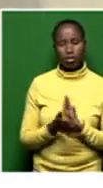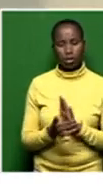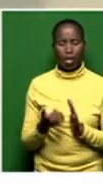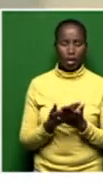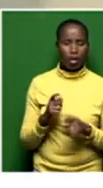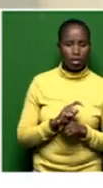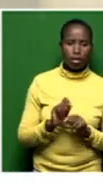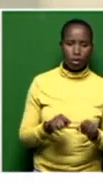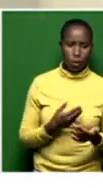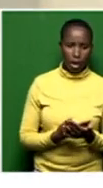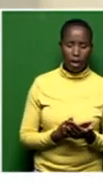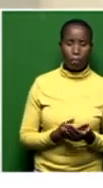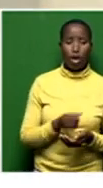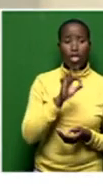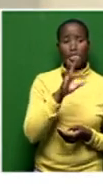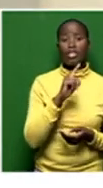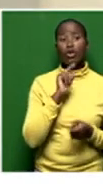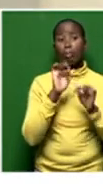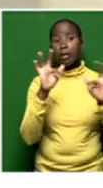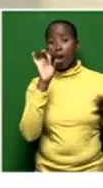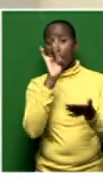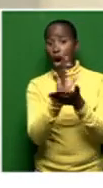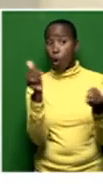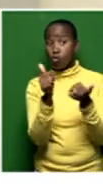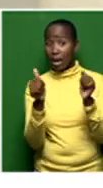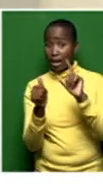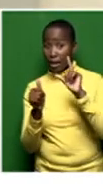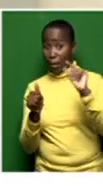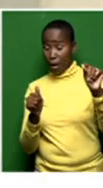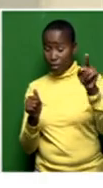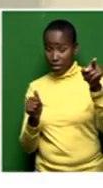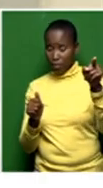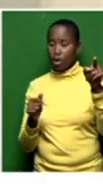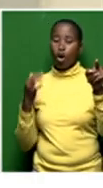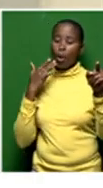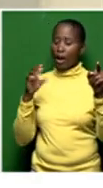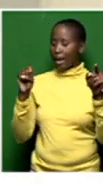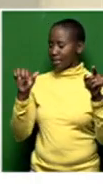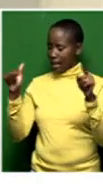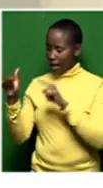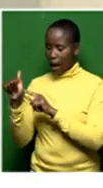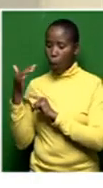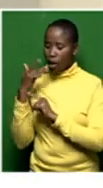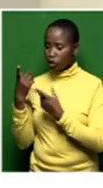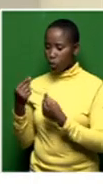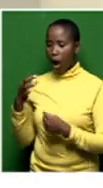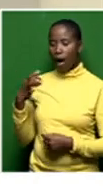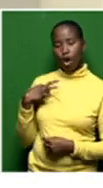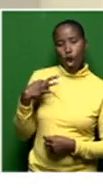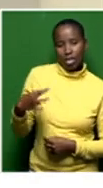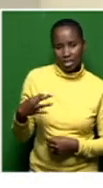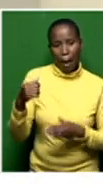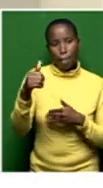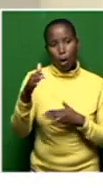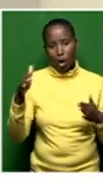And the 3,000 people that left, I mean, SAA, at the time when they were offering voluntary severance packages, could have done a